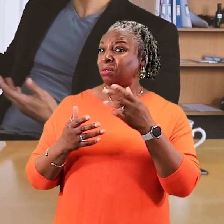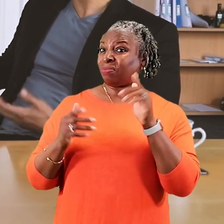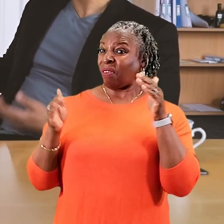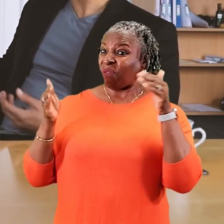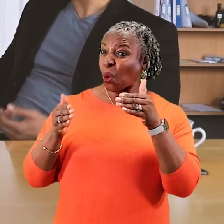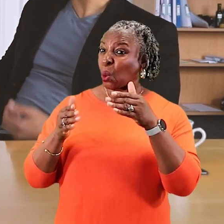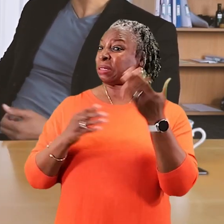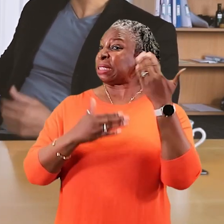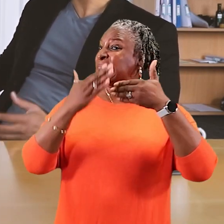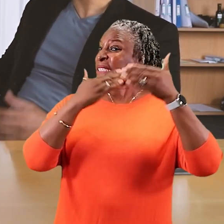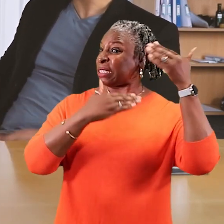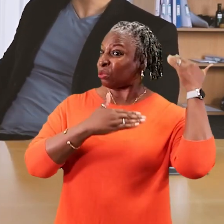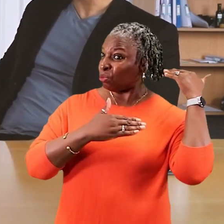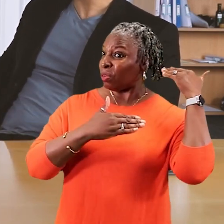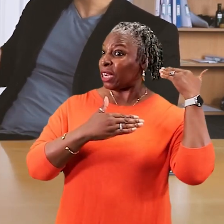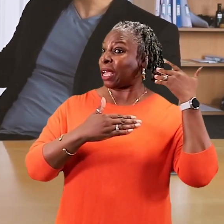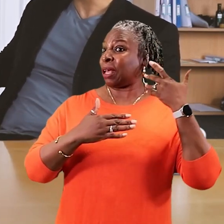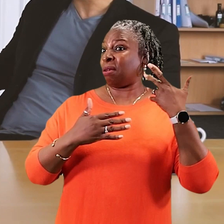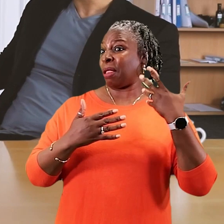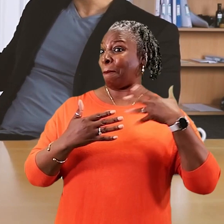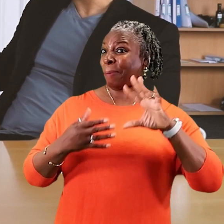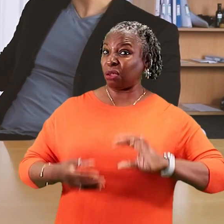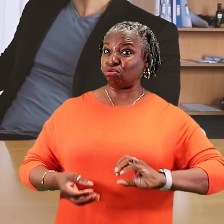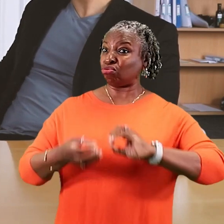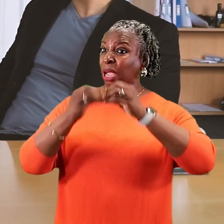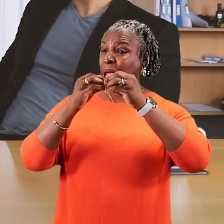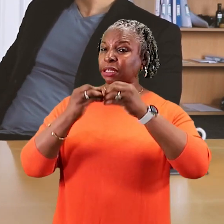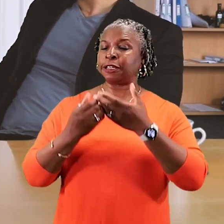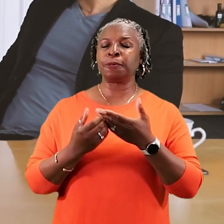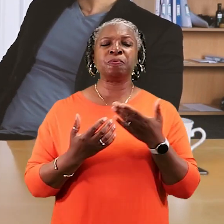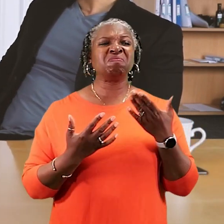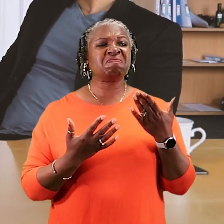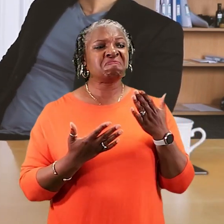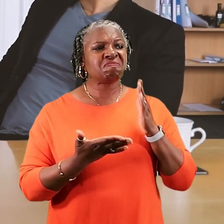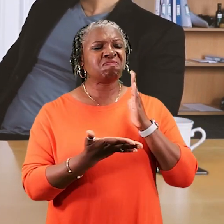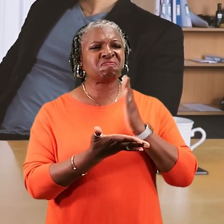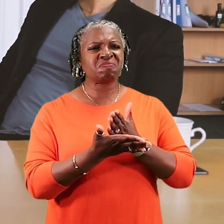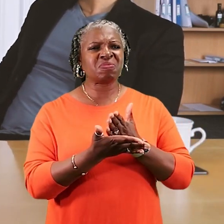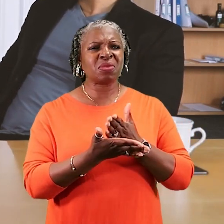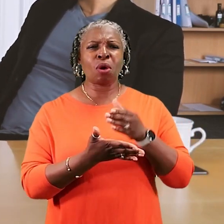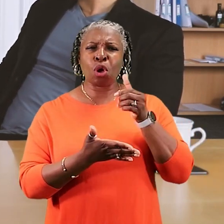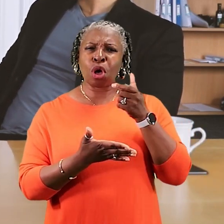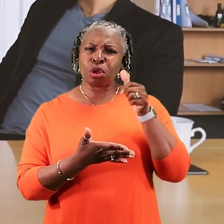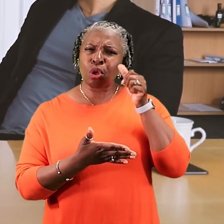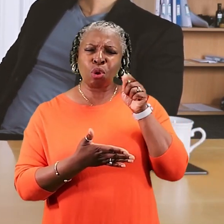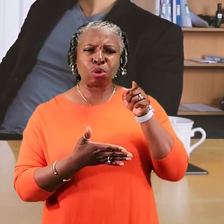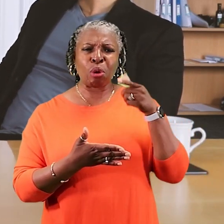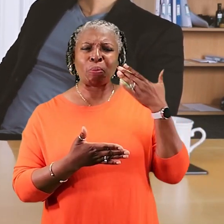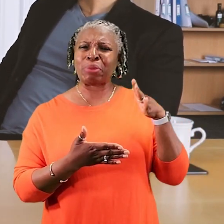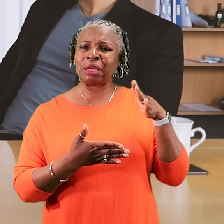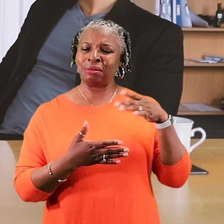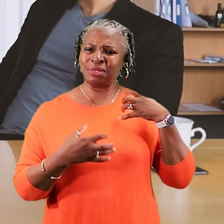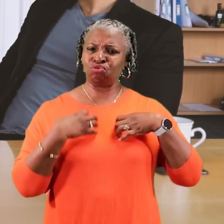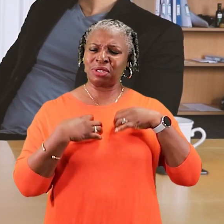also do something about the legacies that history has created in terms of inequality. Yeah, absolutely. I know you've had some